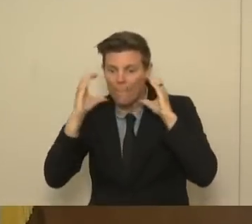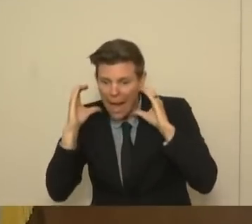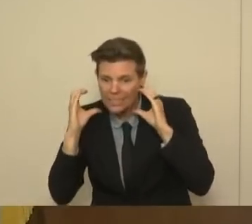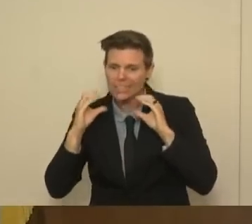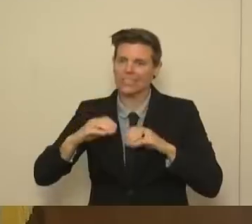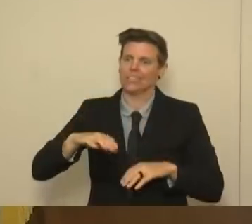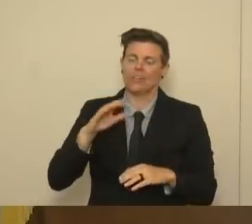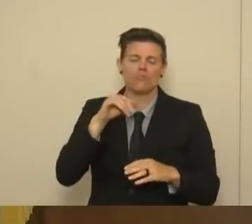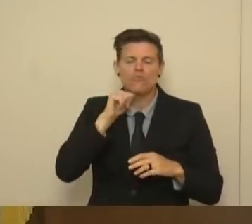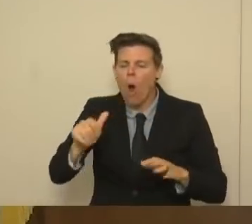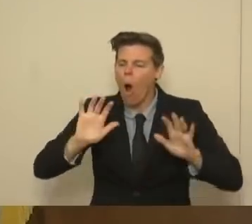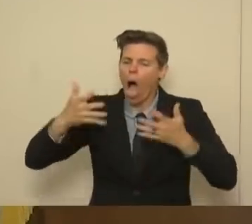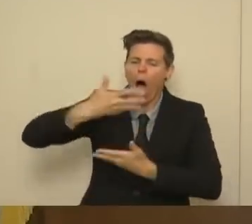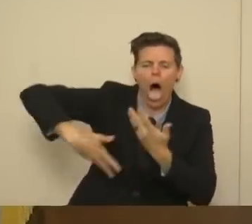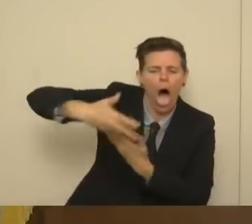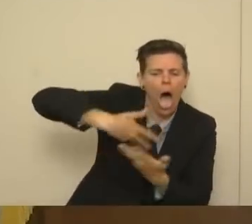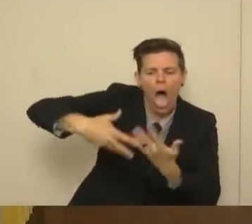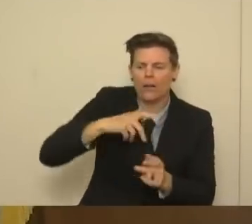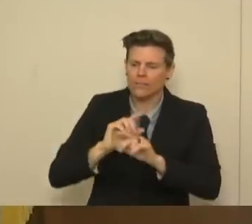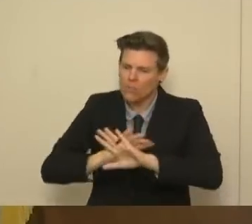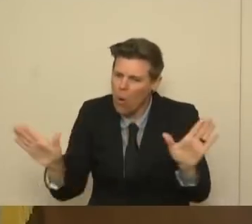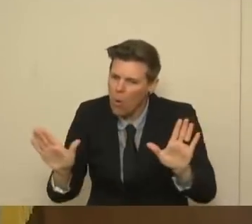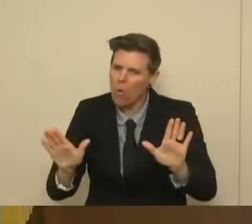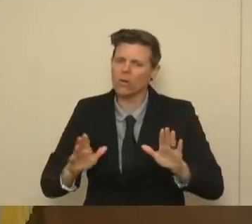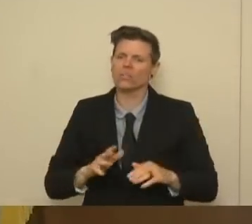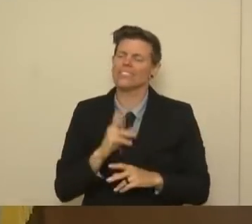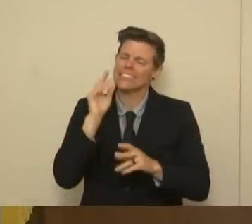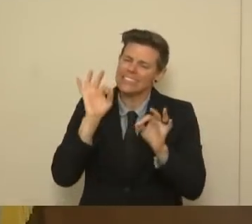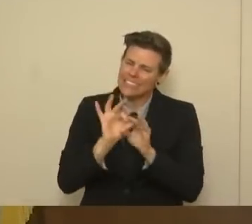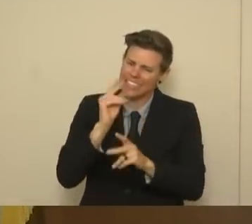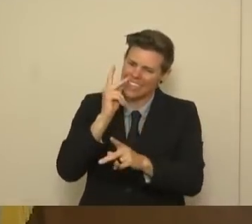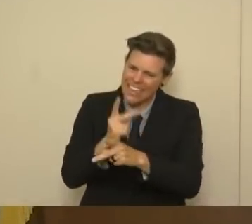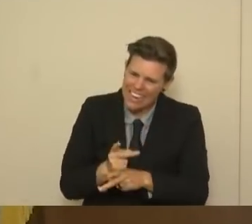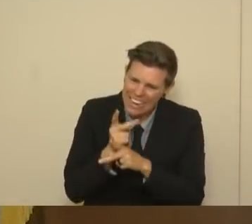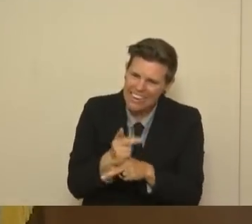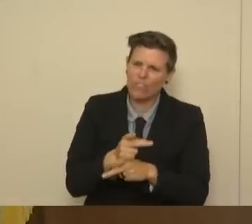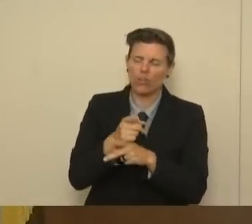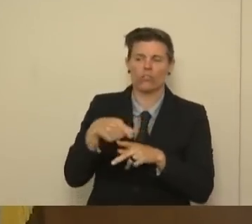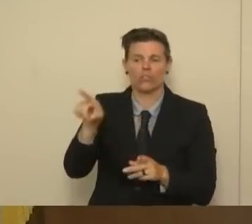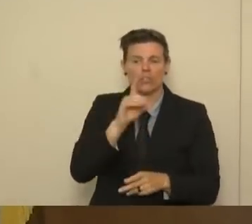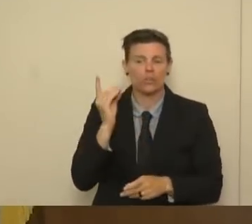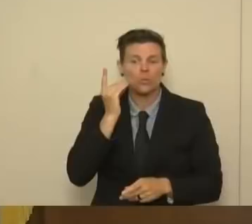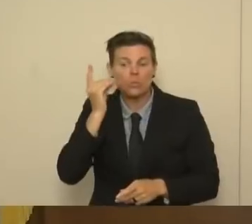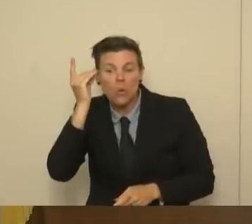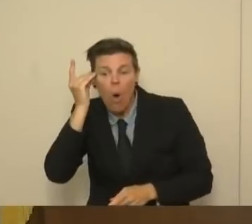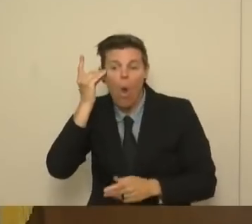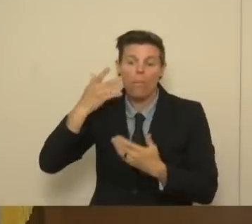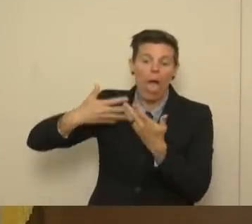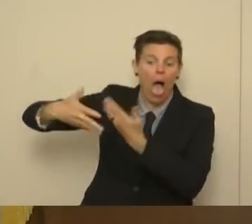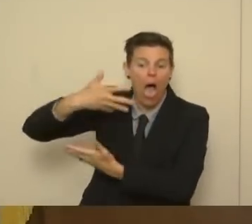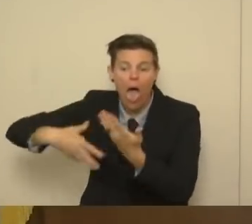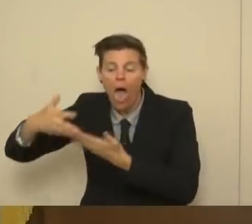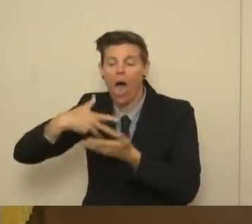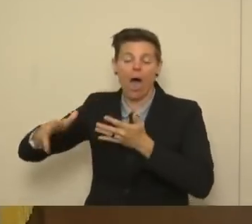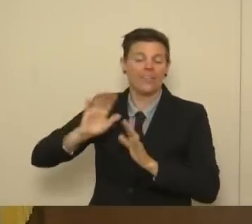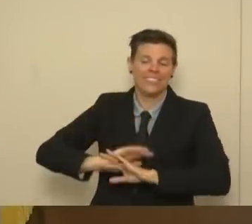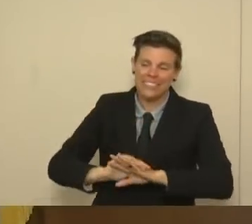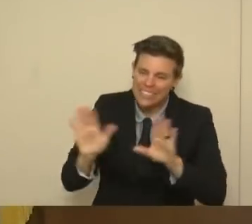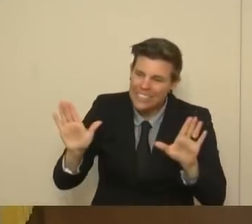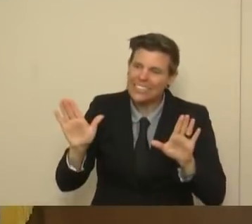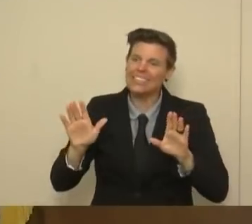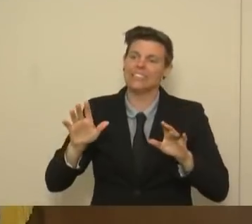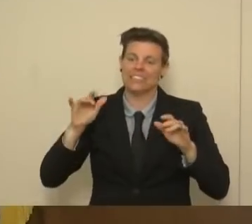Be careful in your dorm rooms. Really, really be cautious. This is a deadly